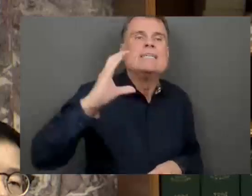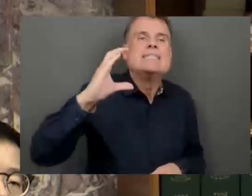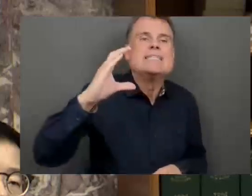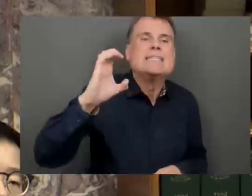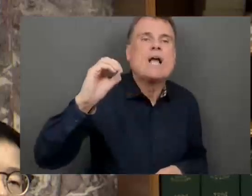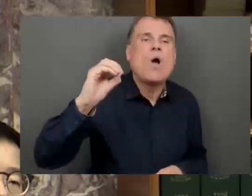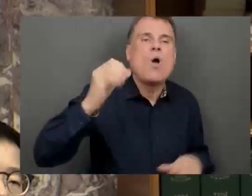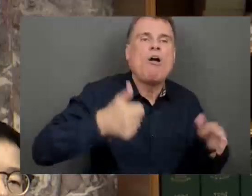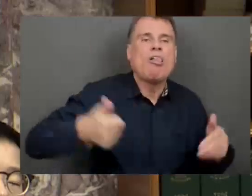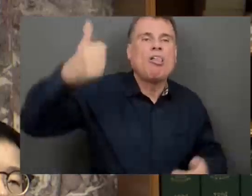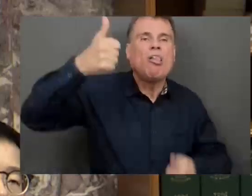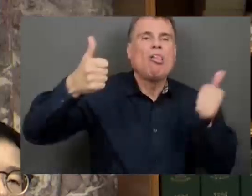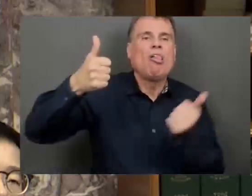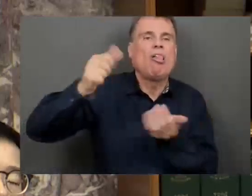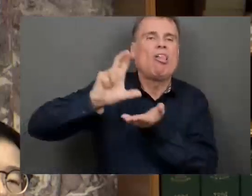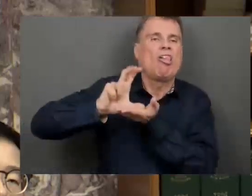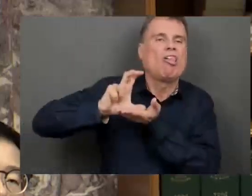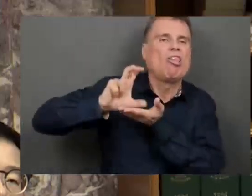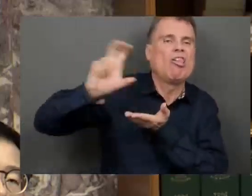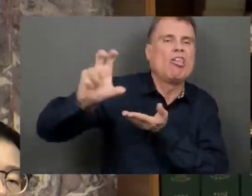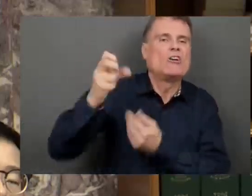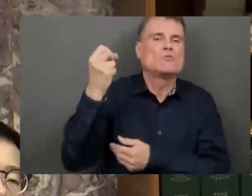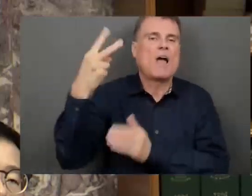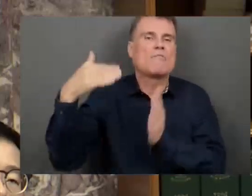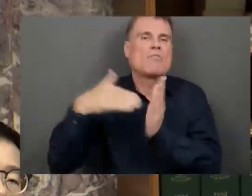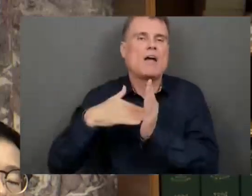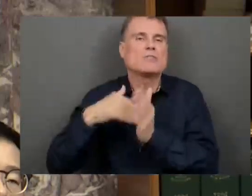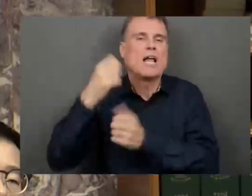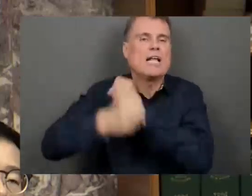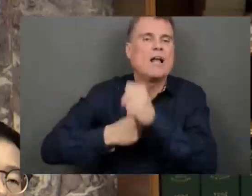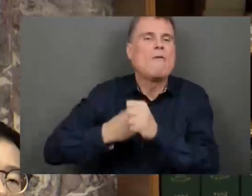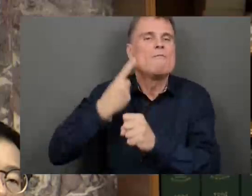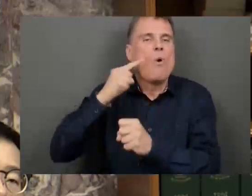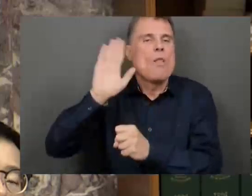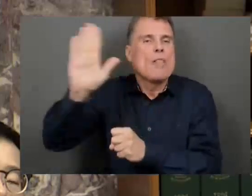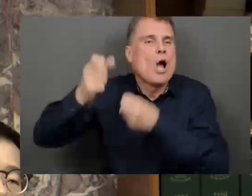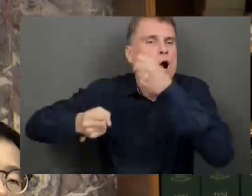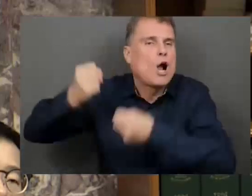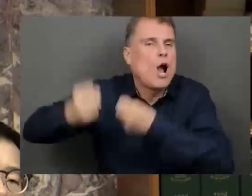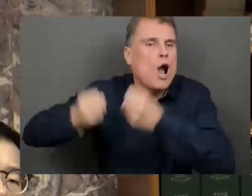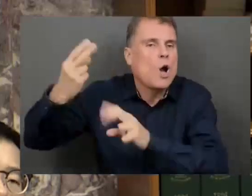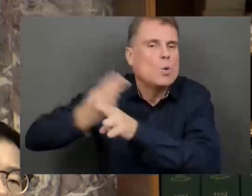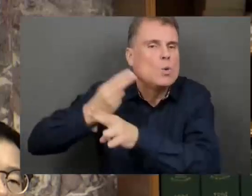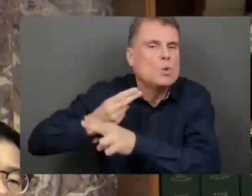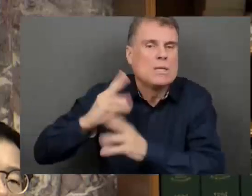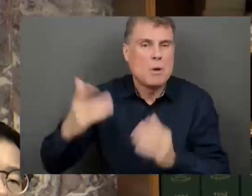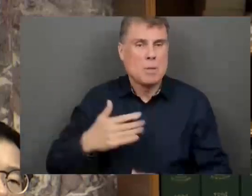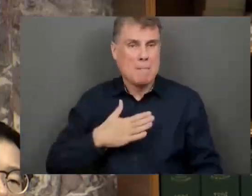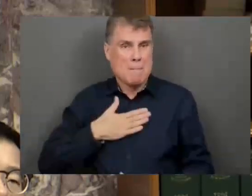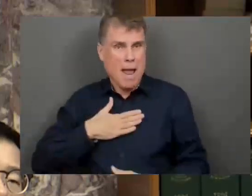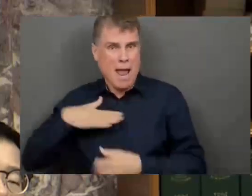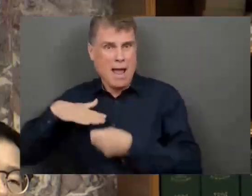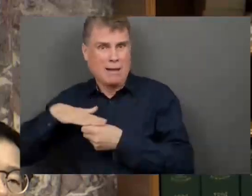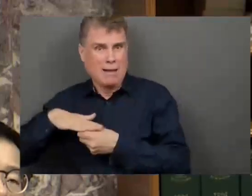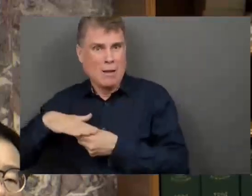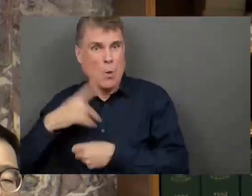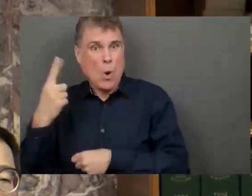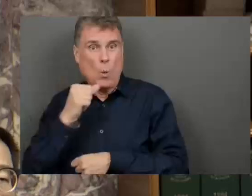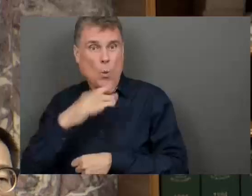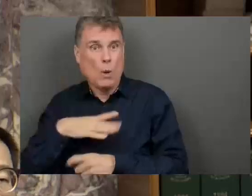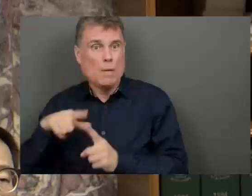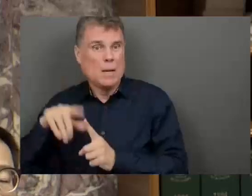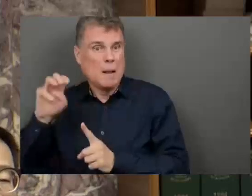constituent, Mary Jean, I hope that you're watching, who suffered a stroke